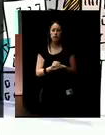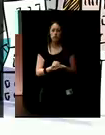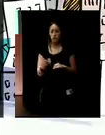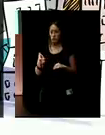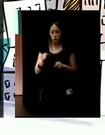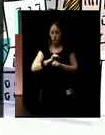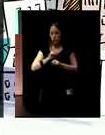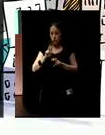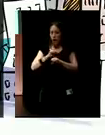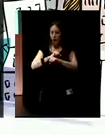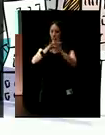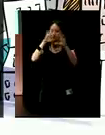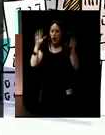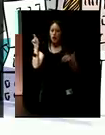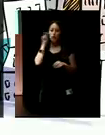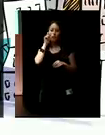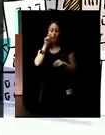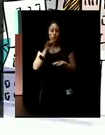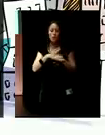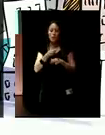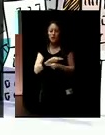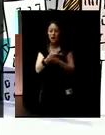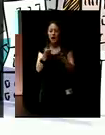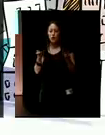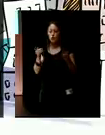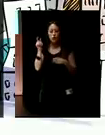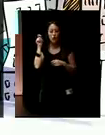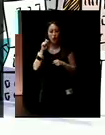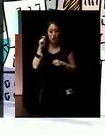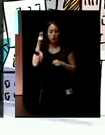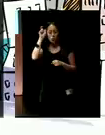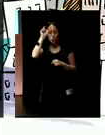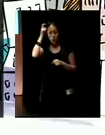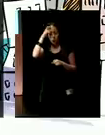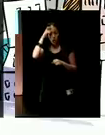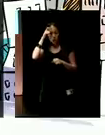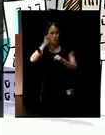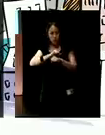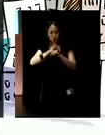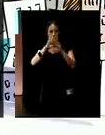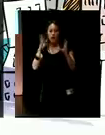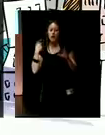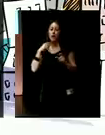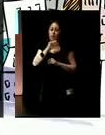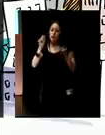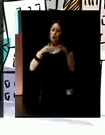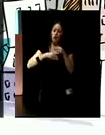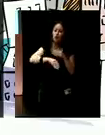one wish for the future, it would be this. For future policy development and strategic action, it would be